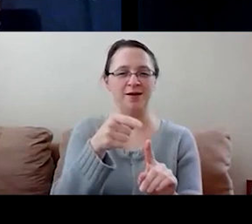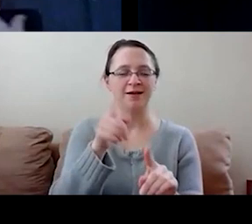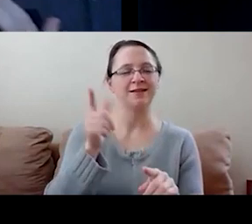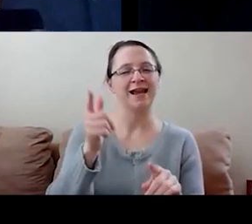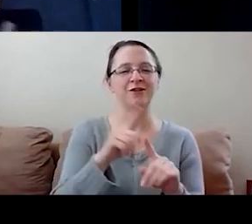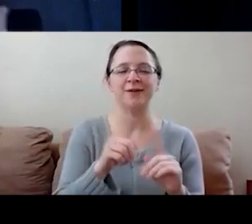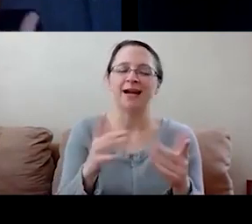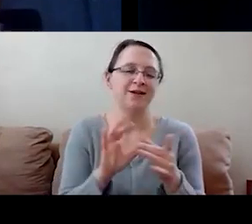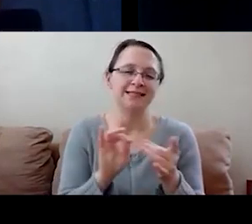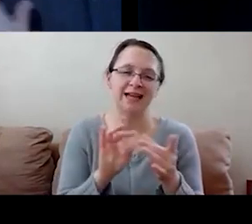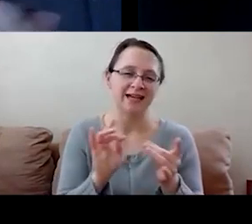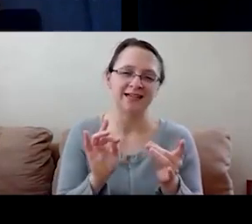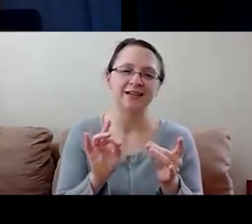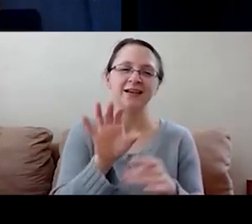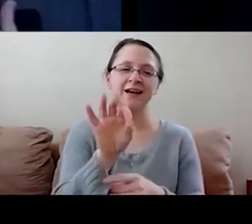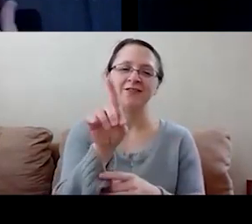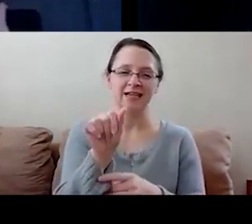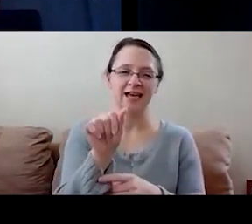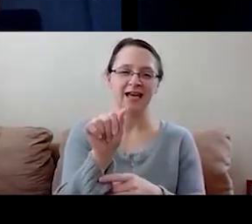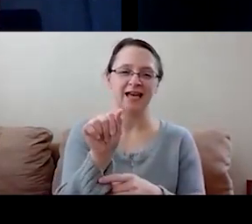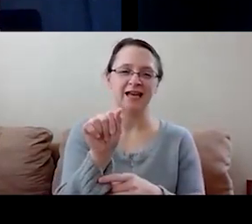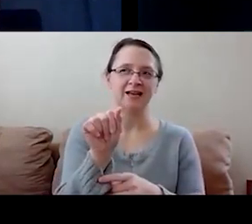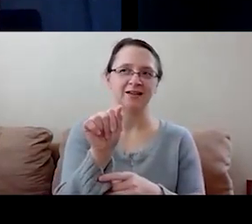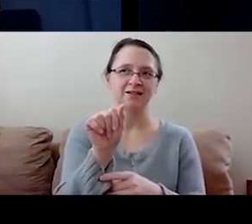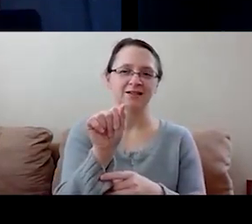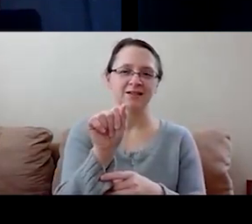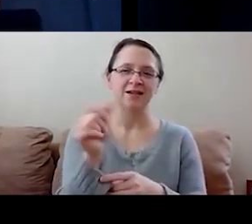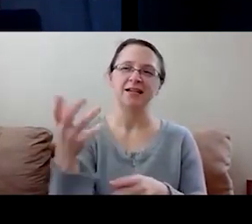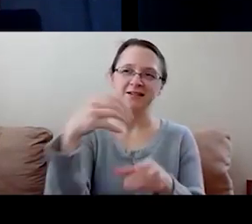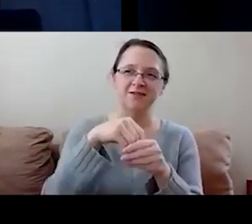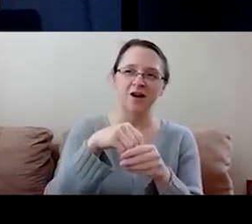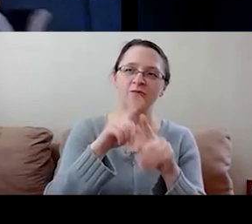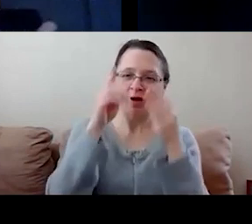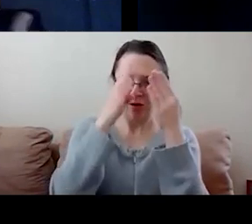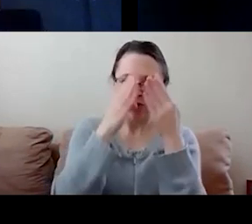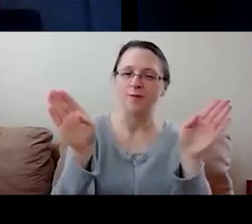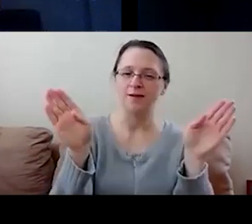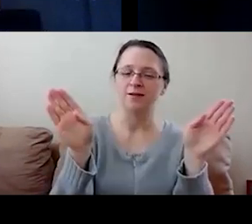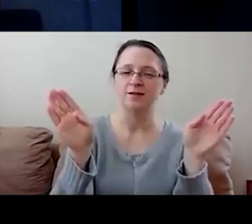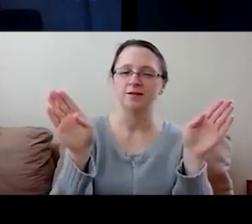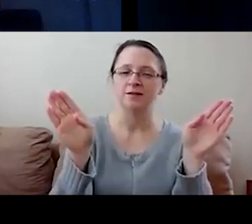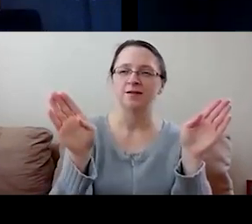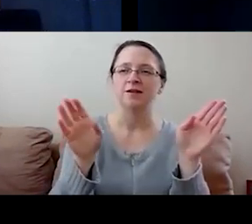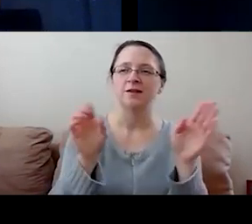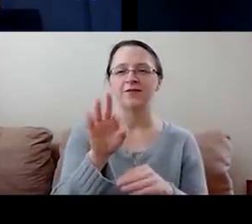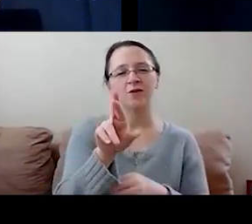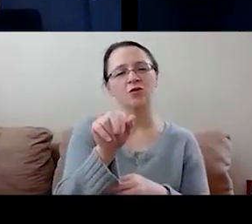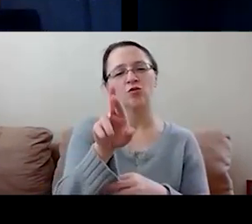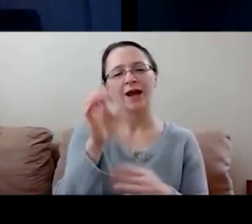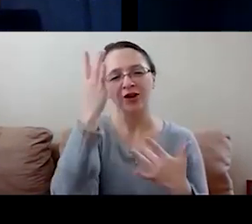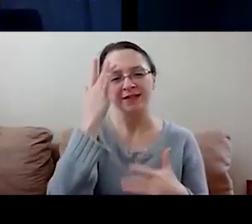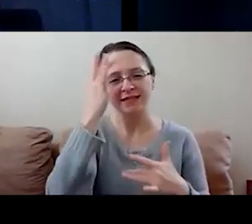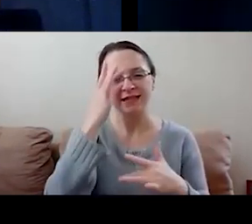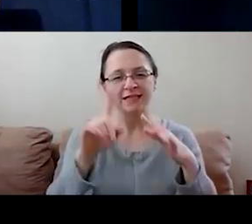said, the FDA I think is particularly open to when there are rare diseases or diseases where